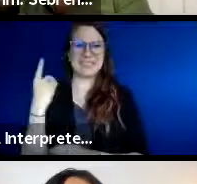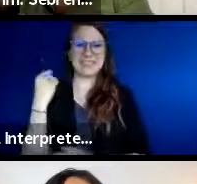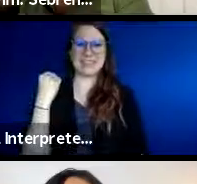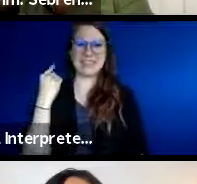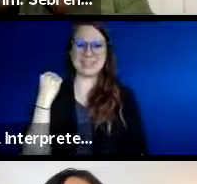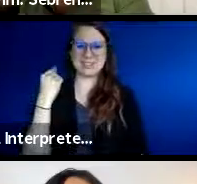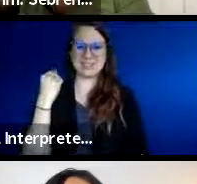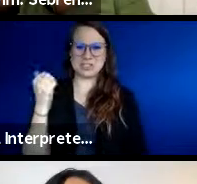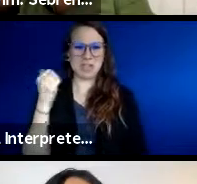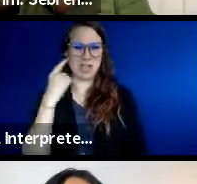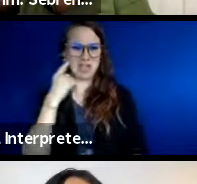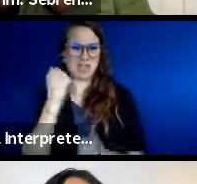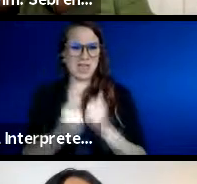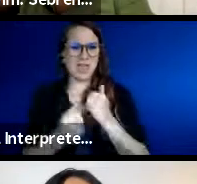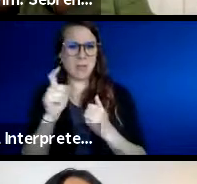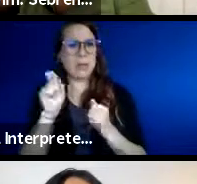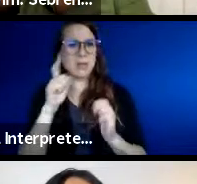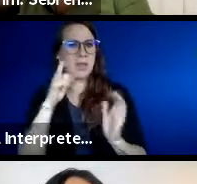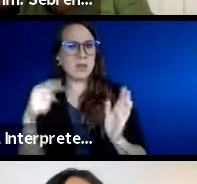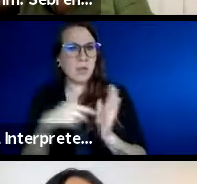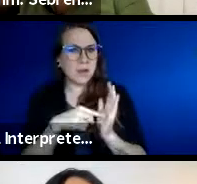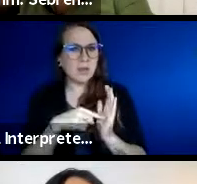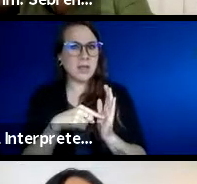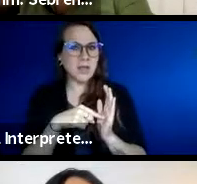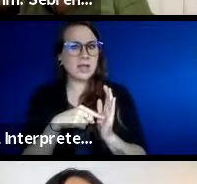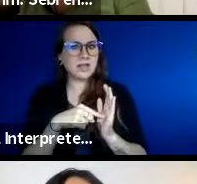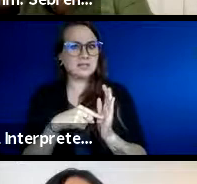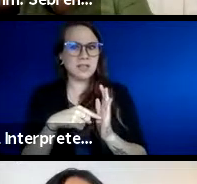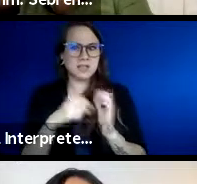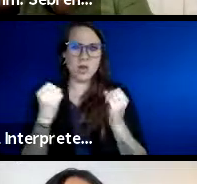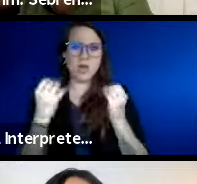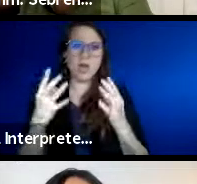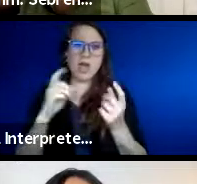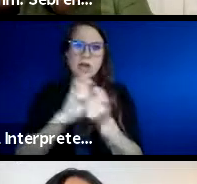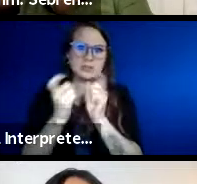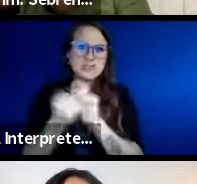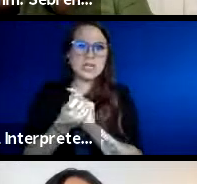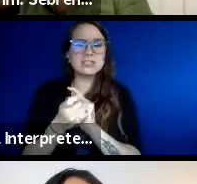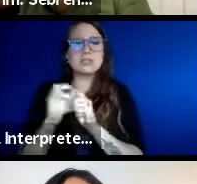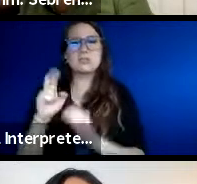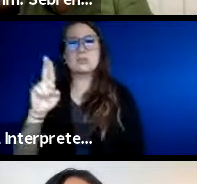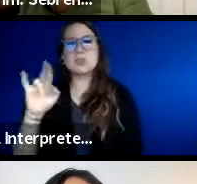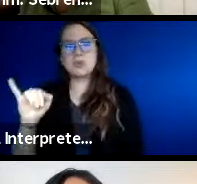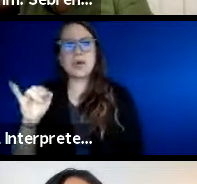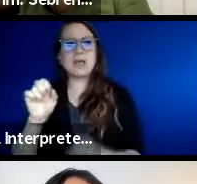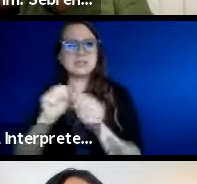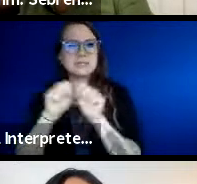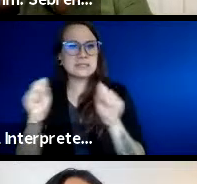everybody will recognize that there were a lot of changes to the UI system.